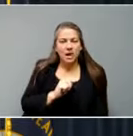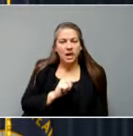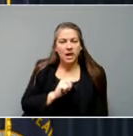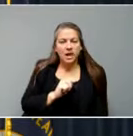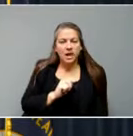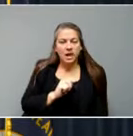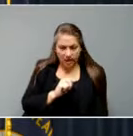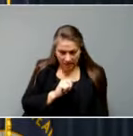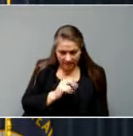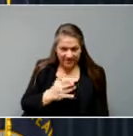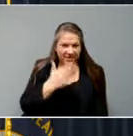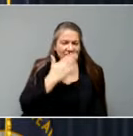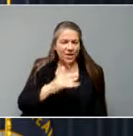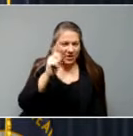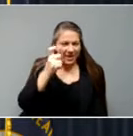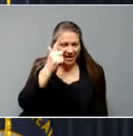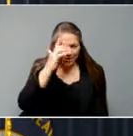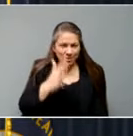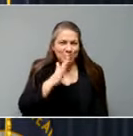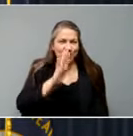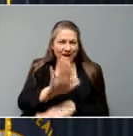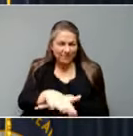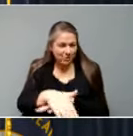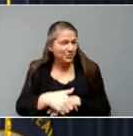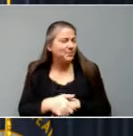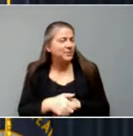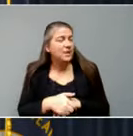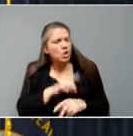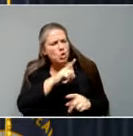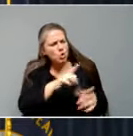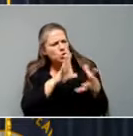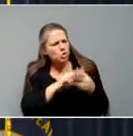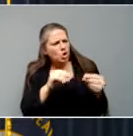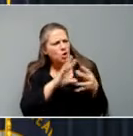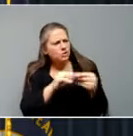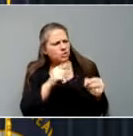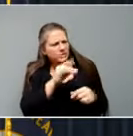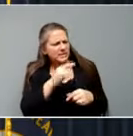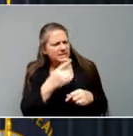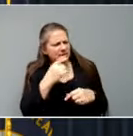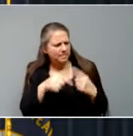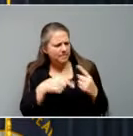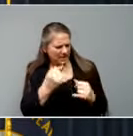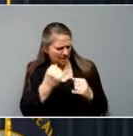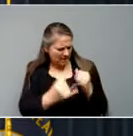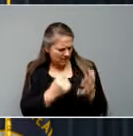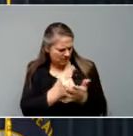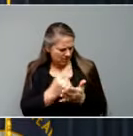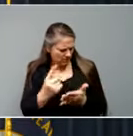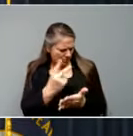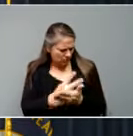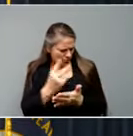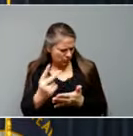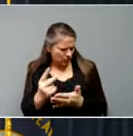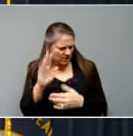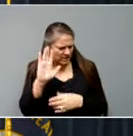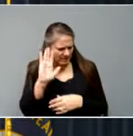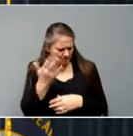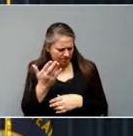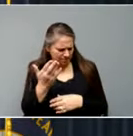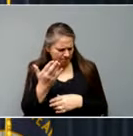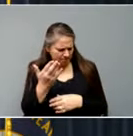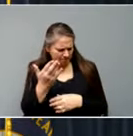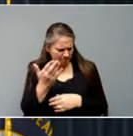Thanks, Governor. Good afternoon. You talked earlier about the last couple of weeks now, how it seems activity